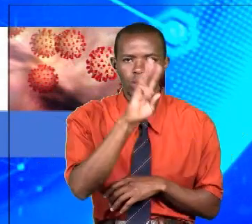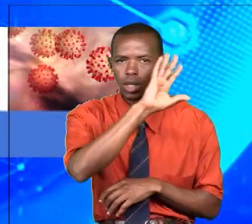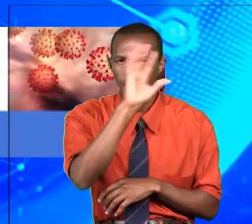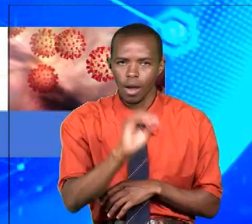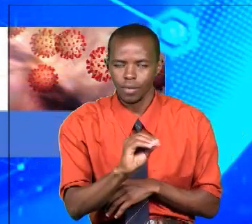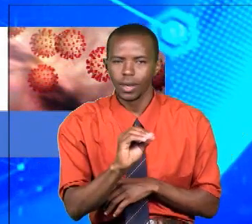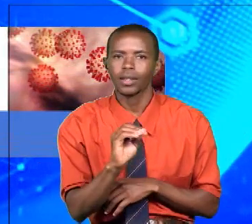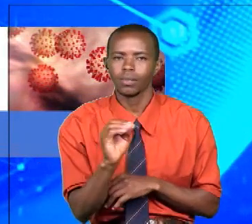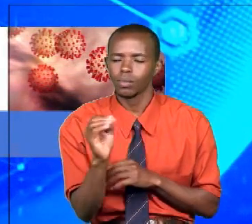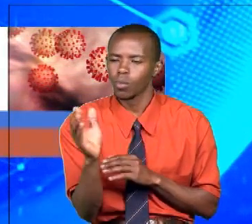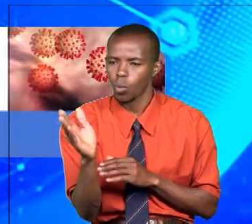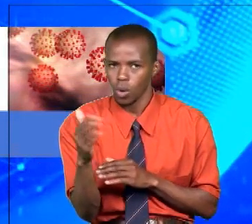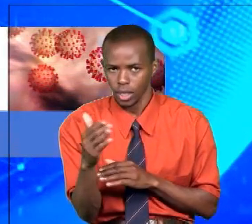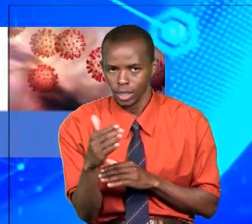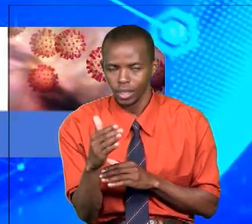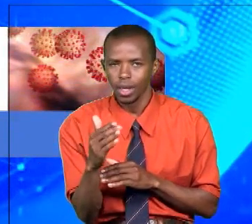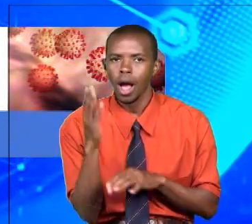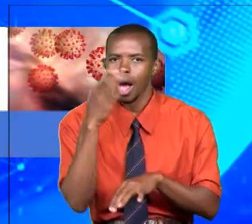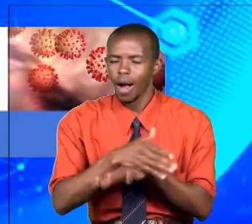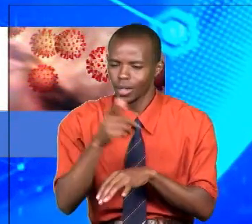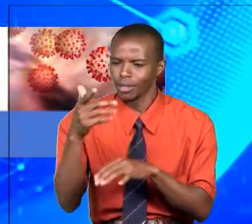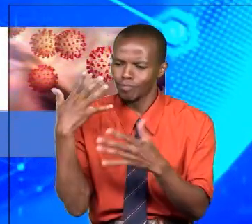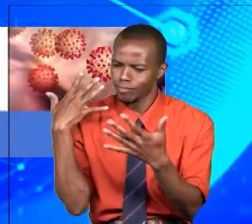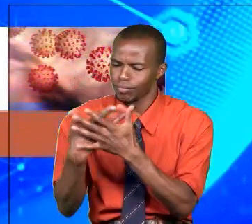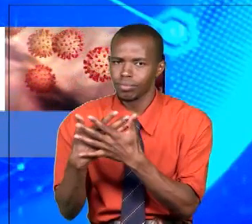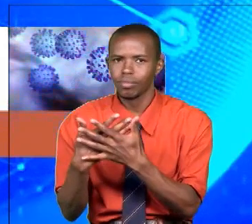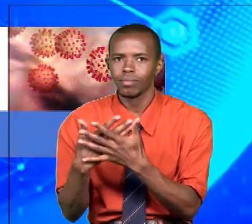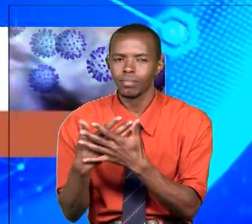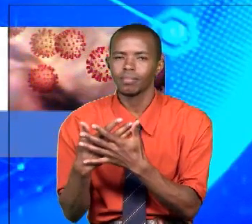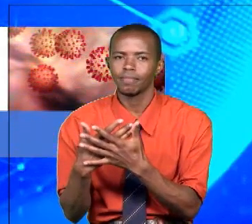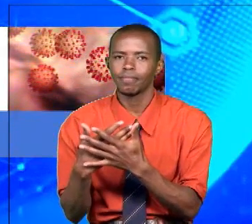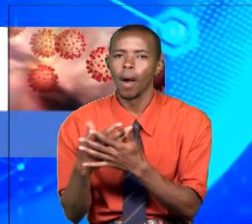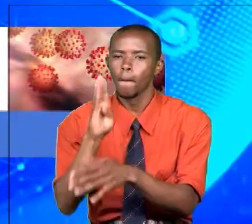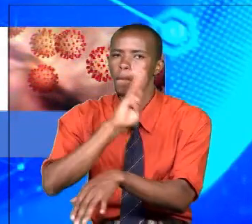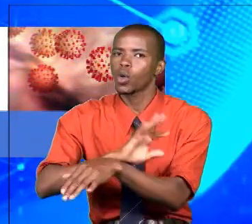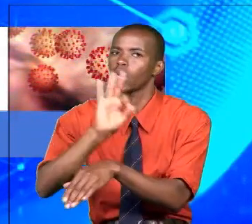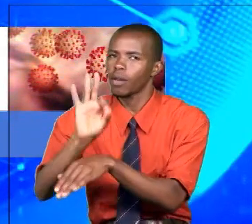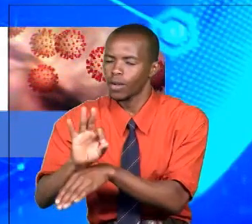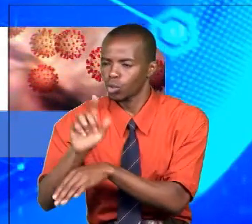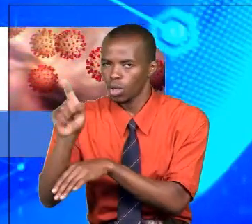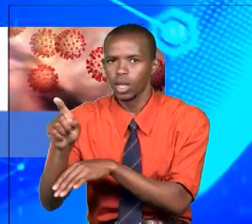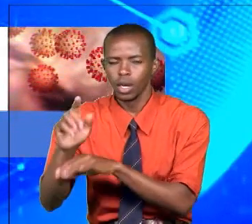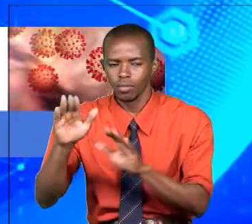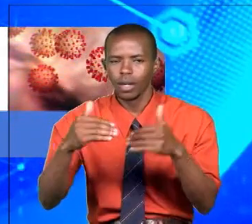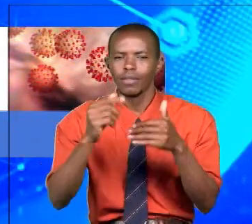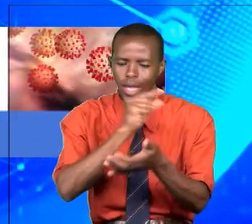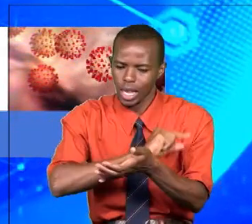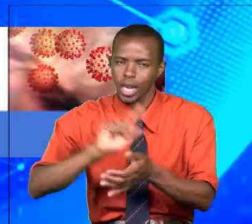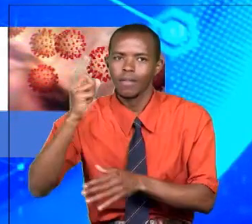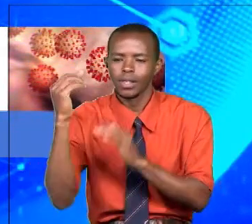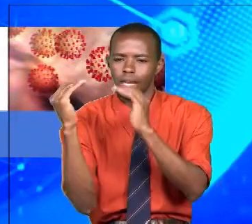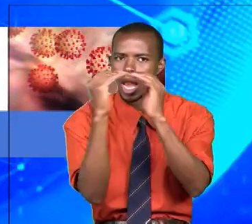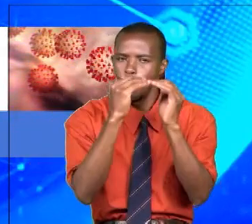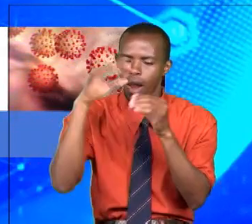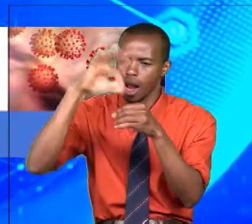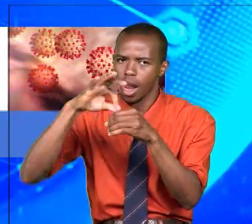country Wednesday after more than a decade in exile in Burkina Faso. Camara's man exile eventually paved the way for Guinea's first democratic